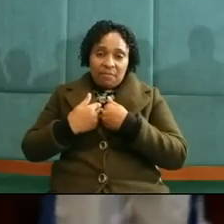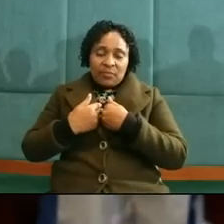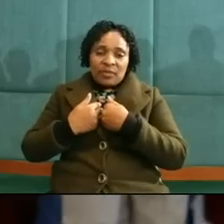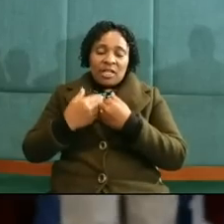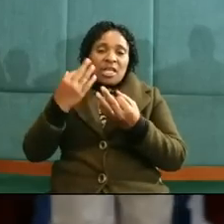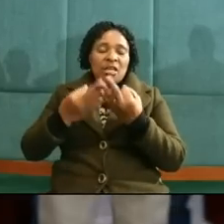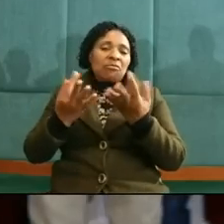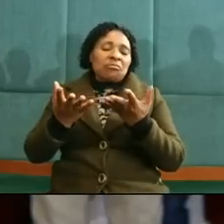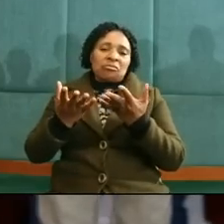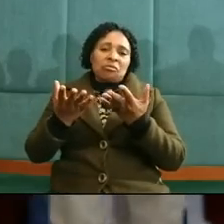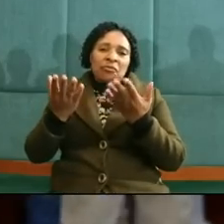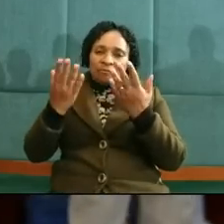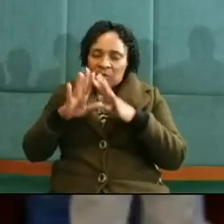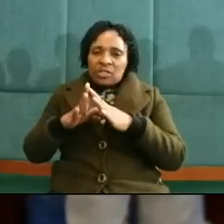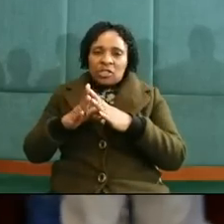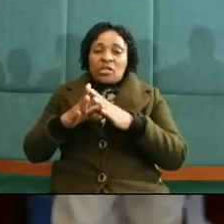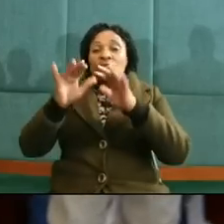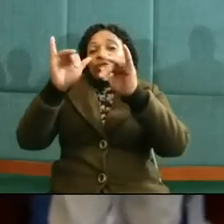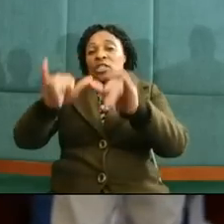holy remain holy.